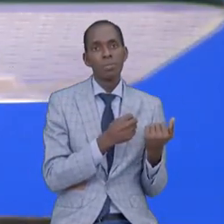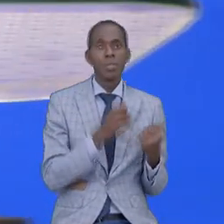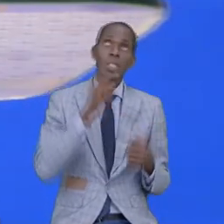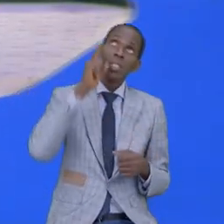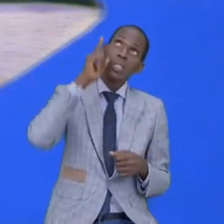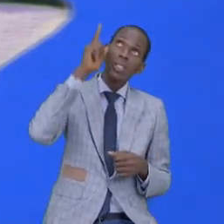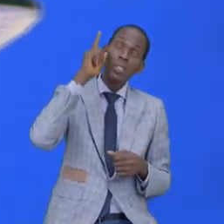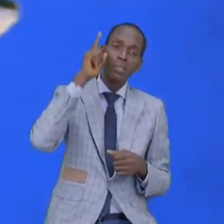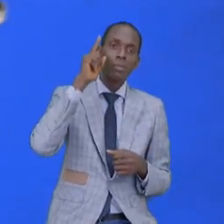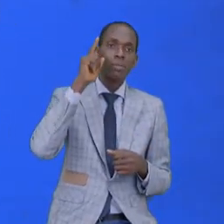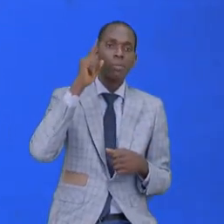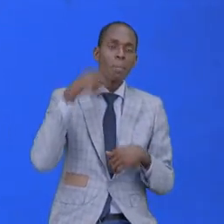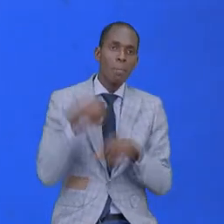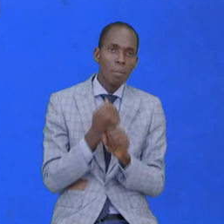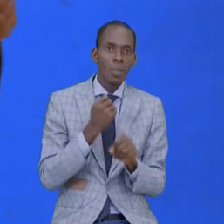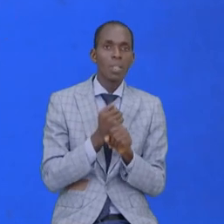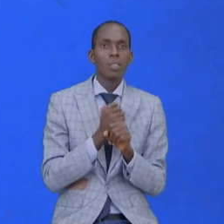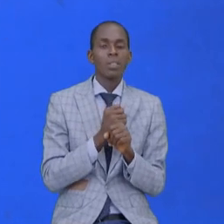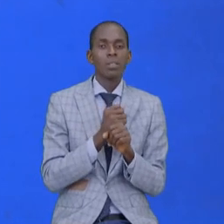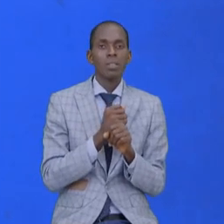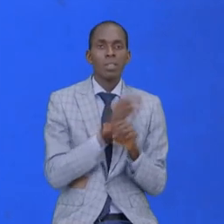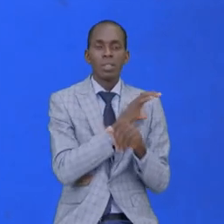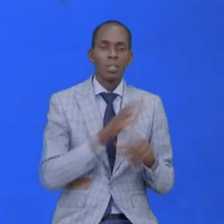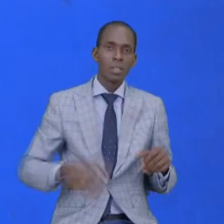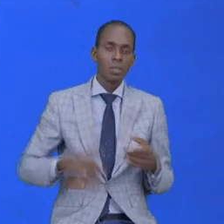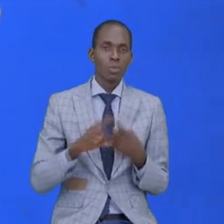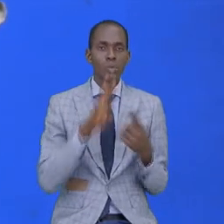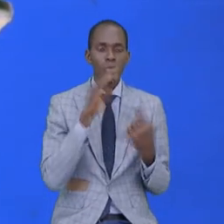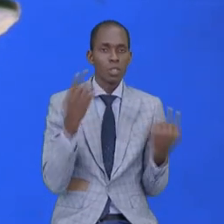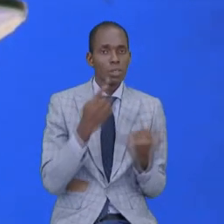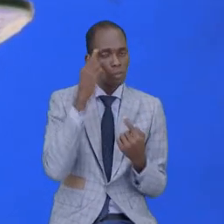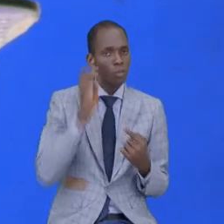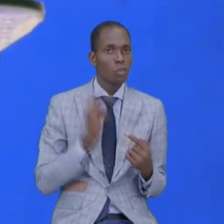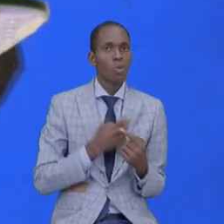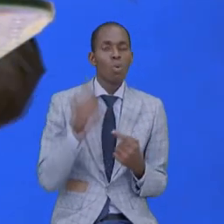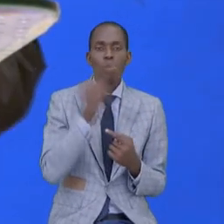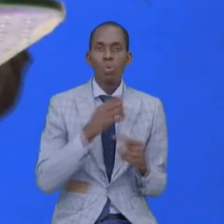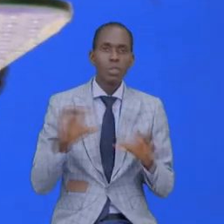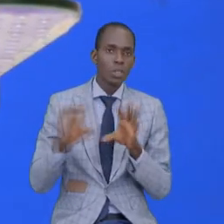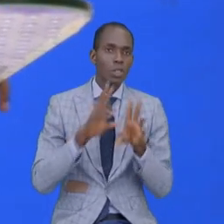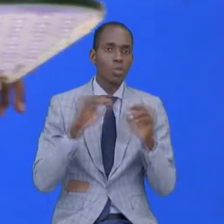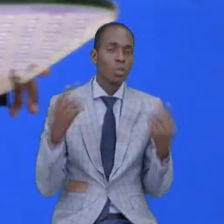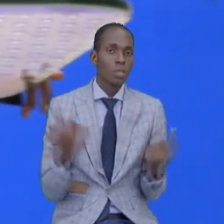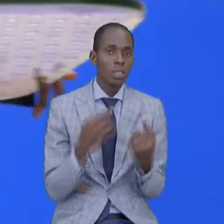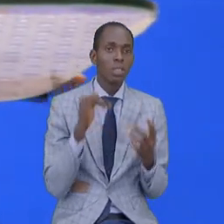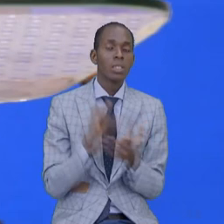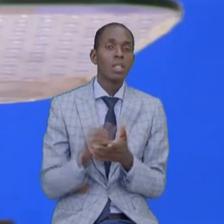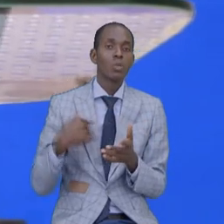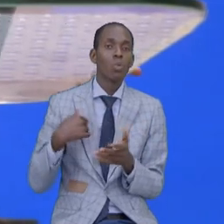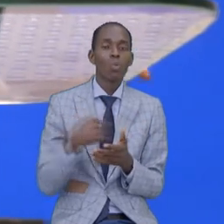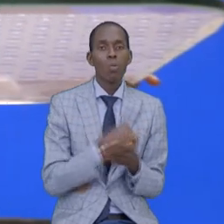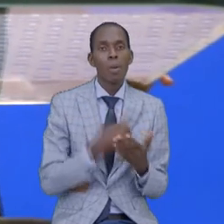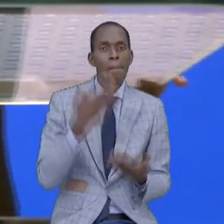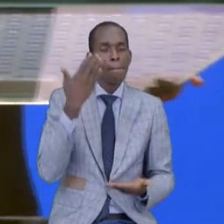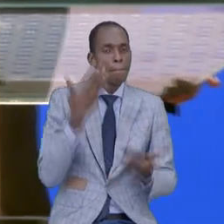made him to be sin for us, who knew no sin, that we might